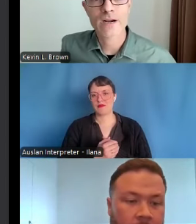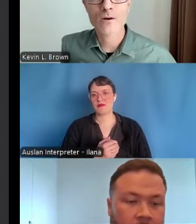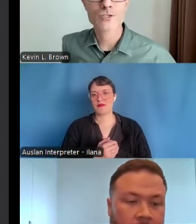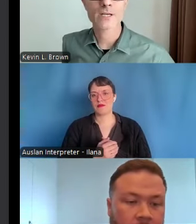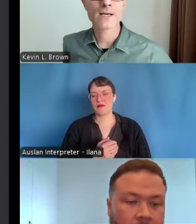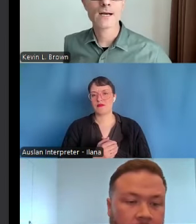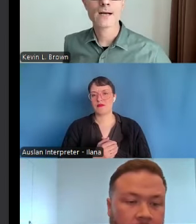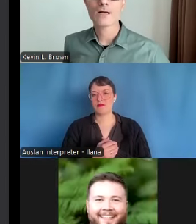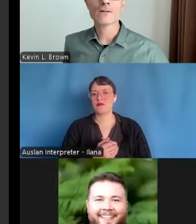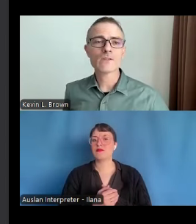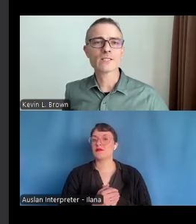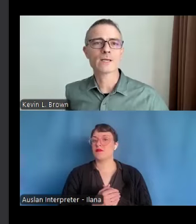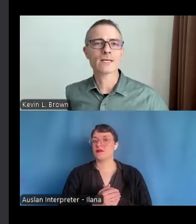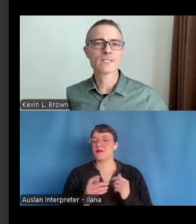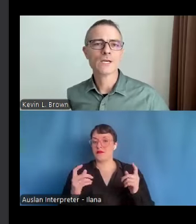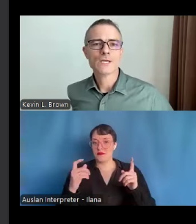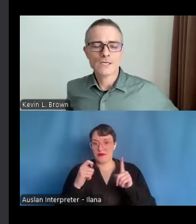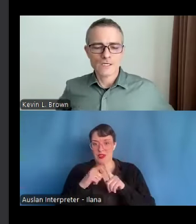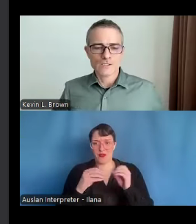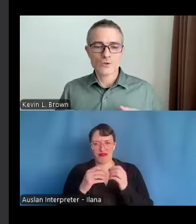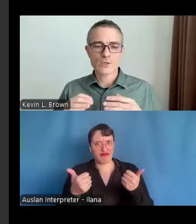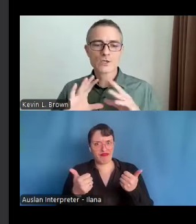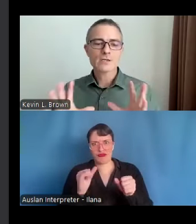Segdia. Great question. I love this because